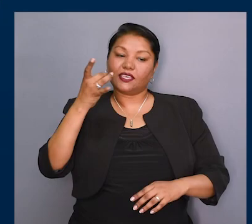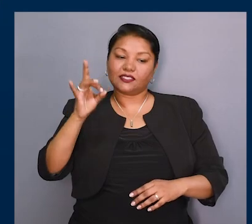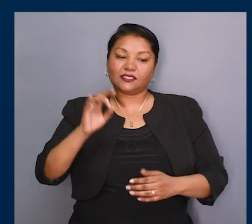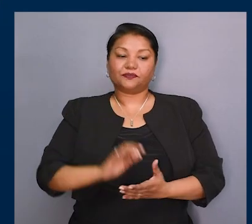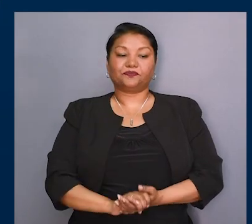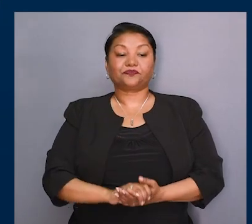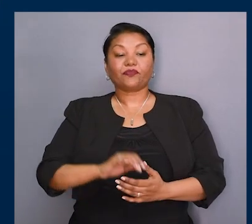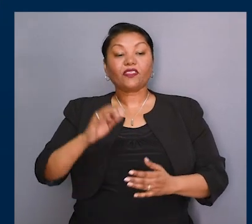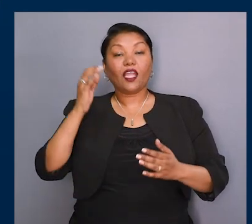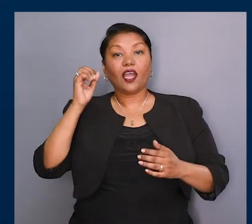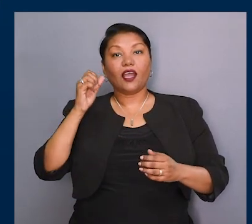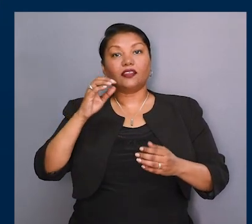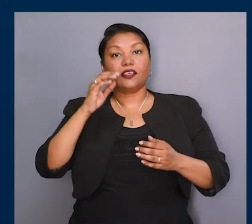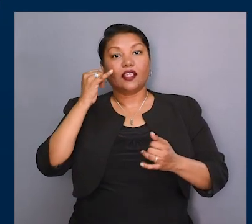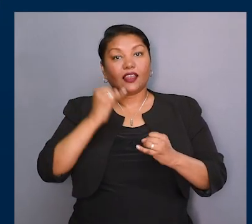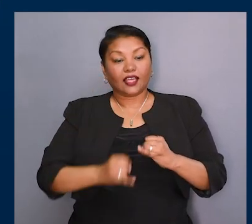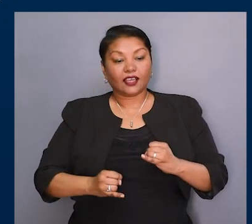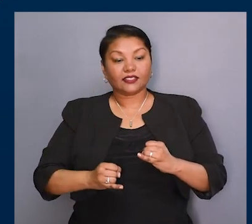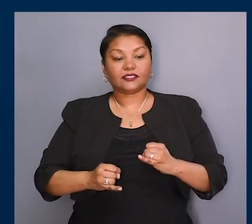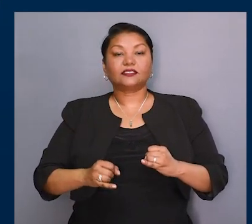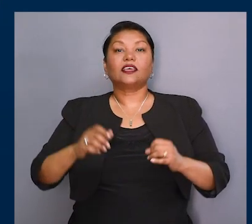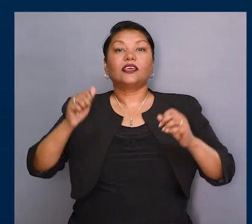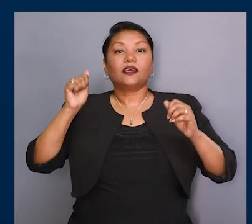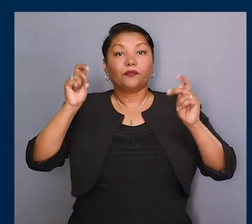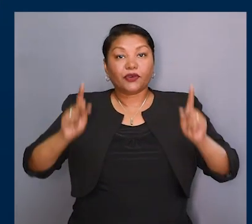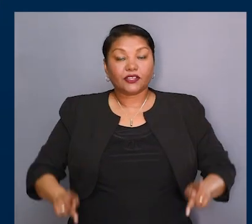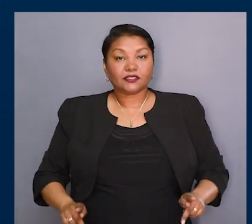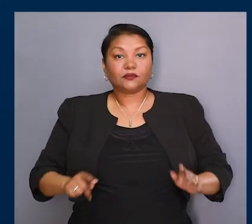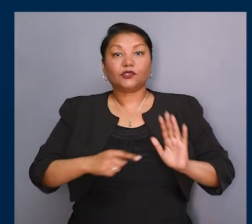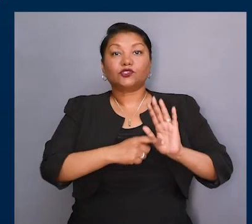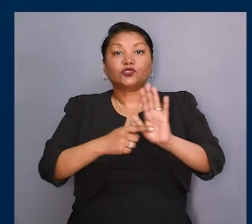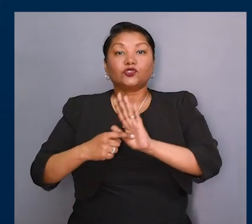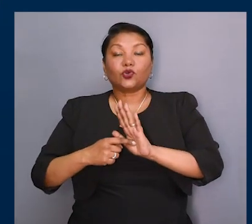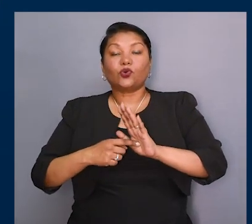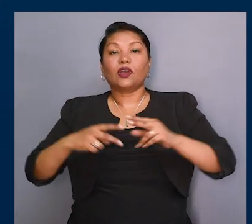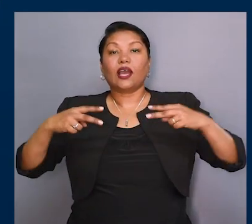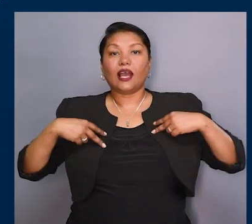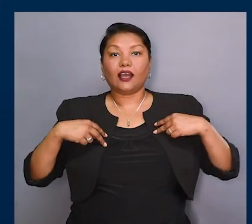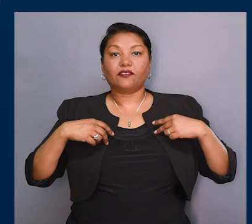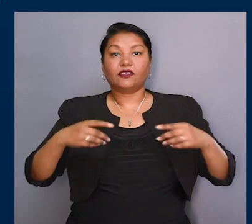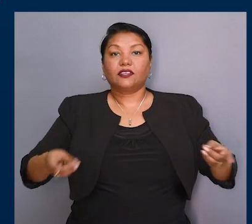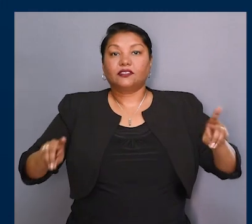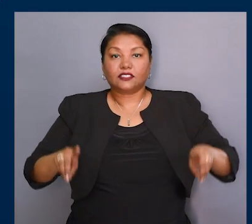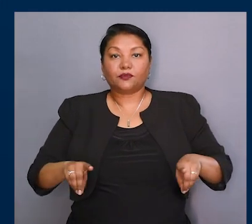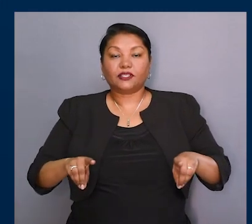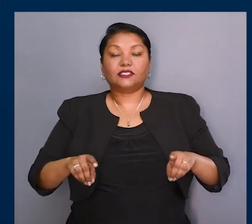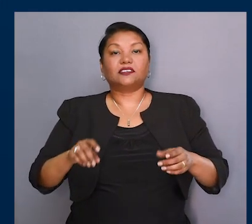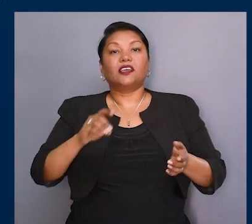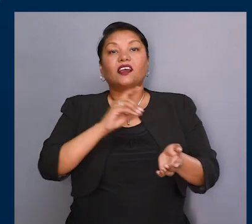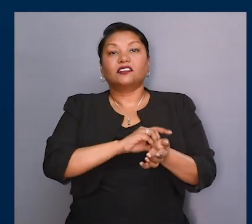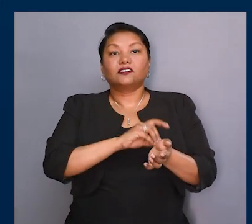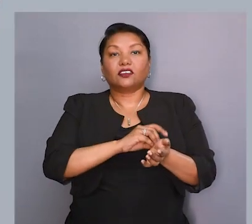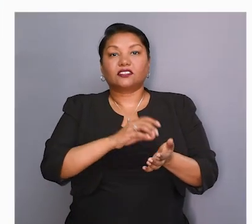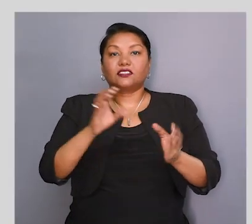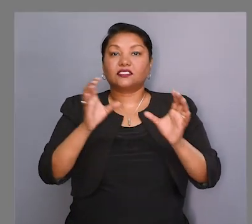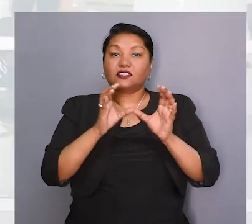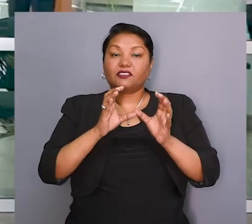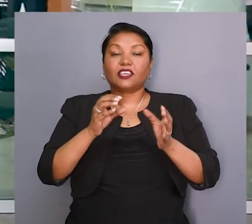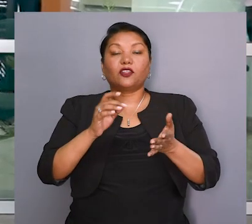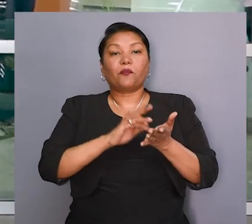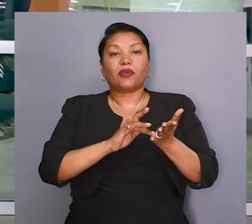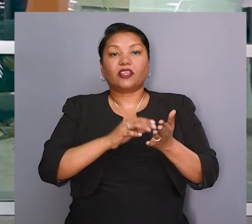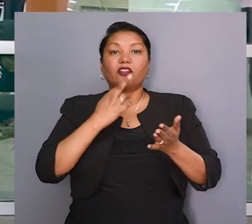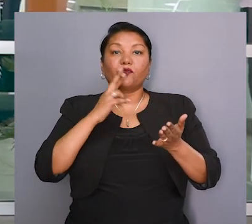lastly, the applicant must provide the authority with evidence of the disability. So it could be through the form of a medical report or a doctor's certificate.